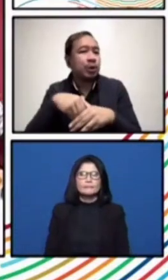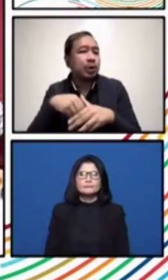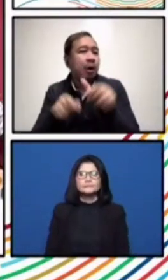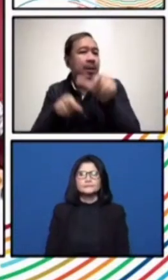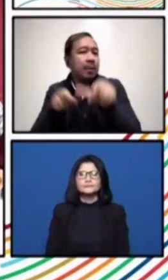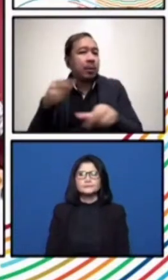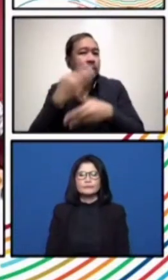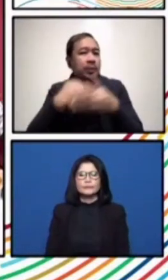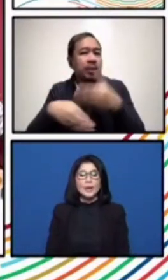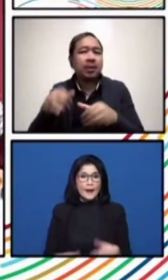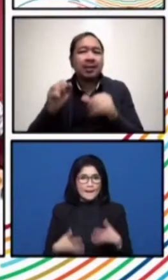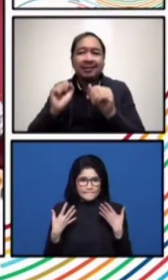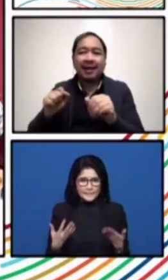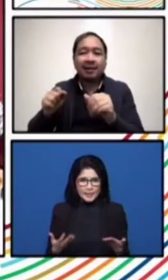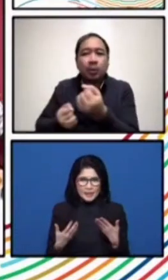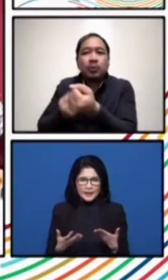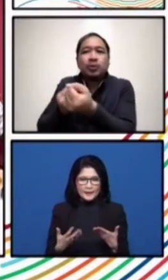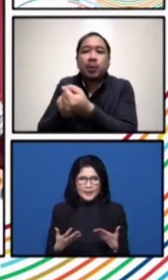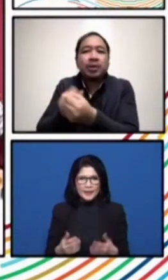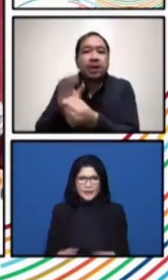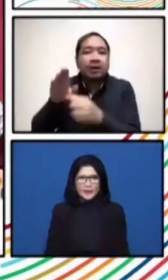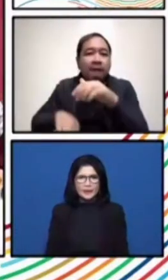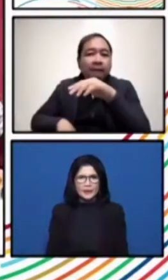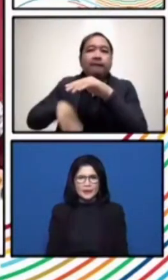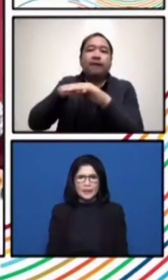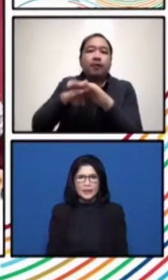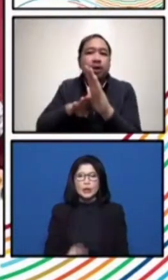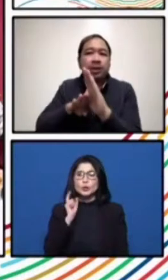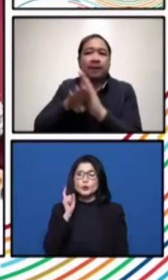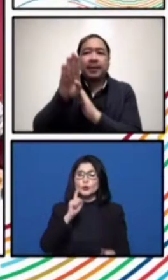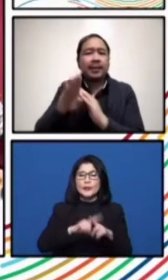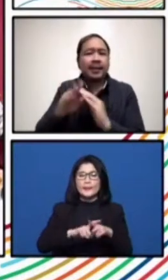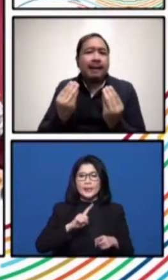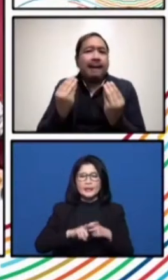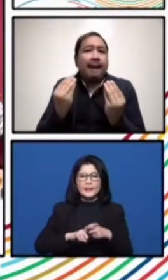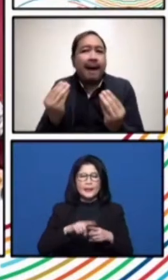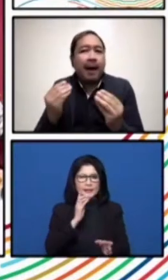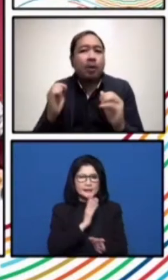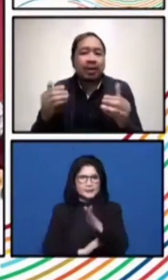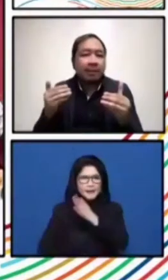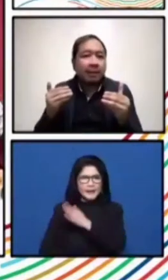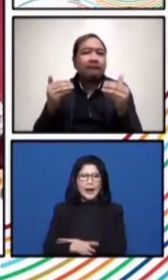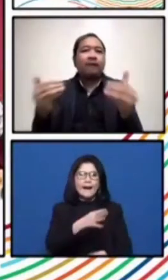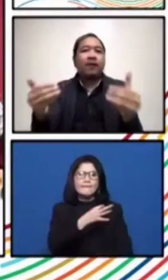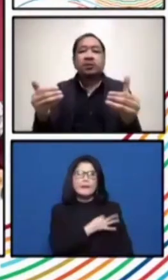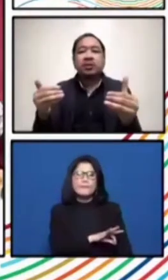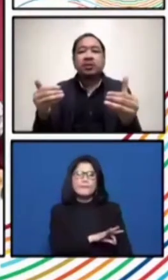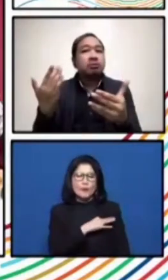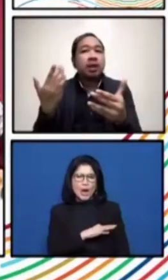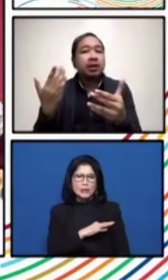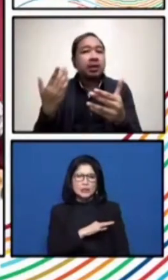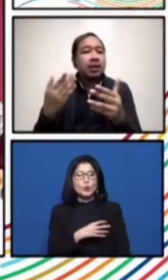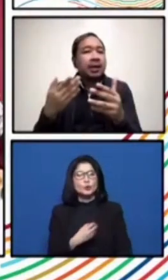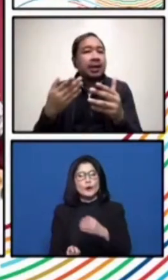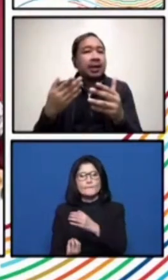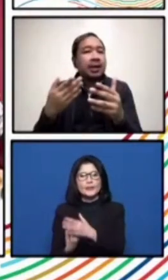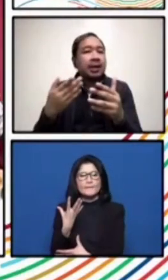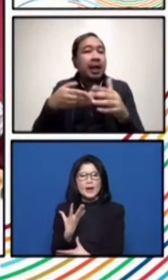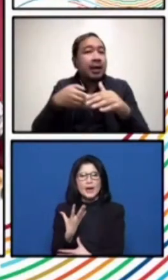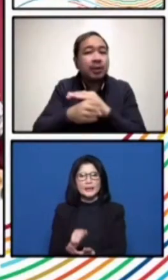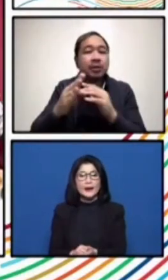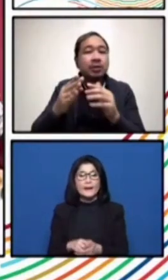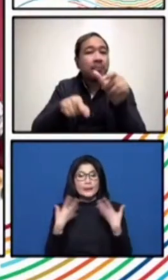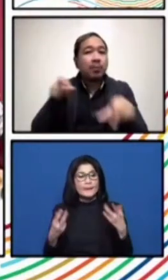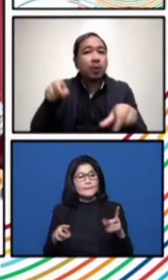comprehensive development what needs to be done to advance digital accessibility for persons with disabilities especially in the